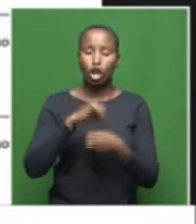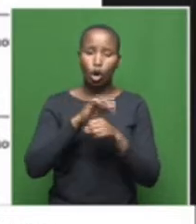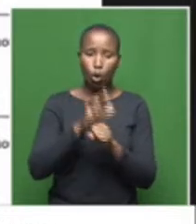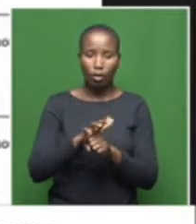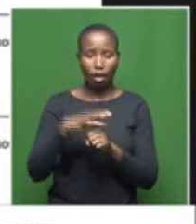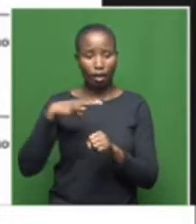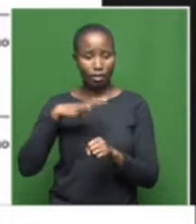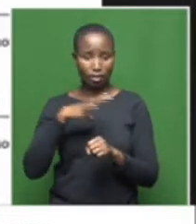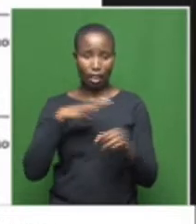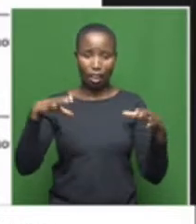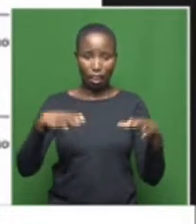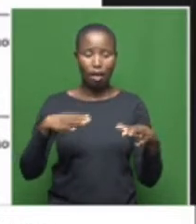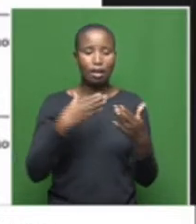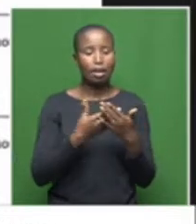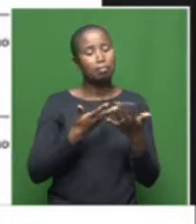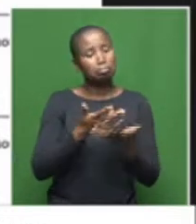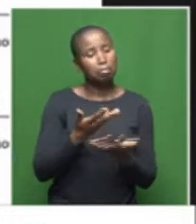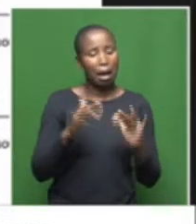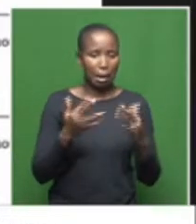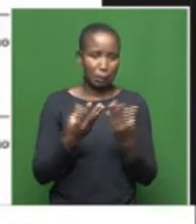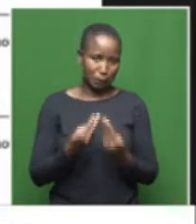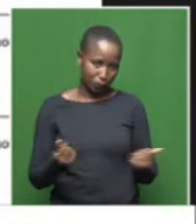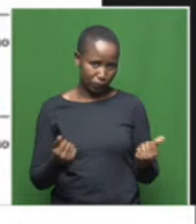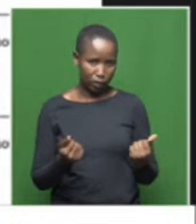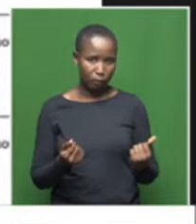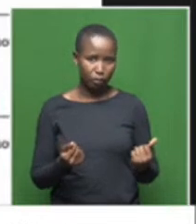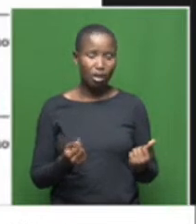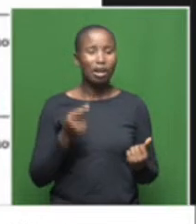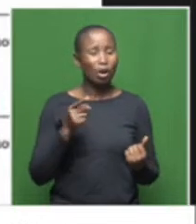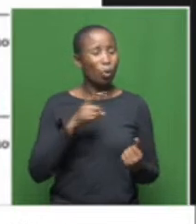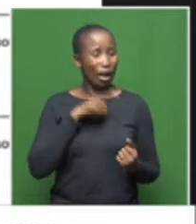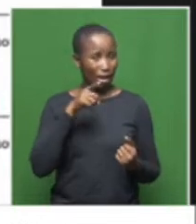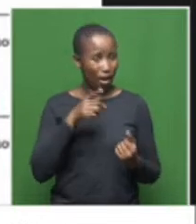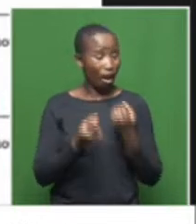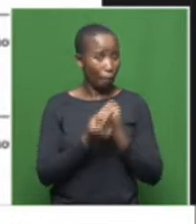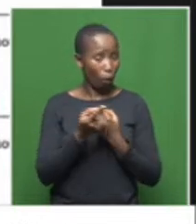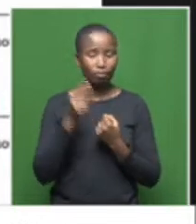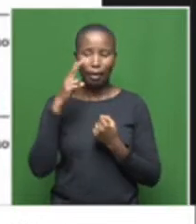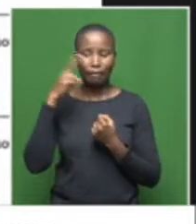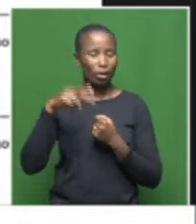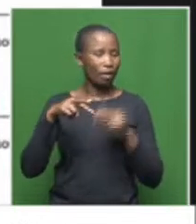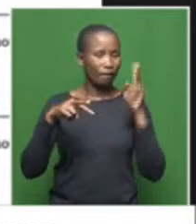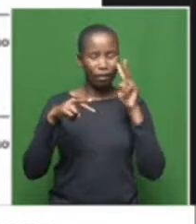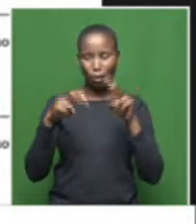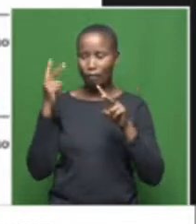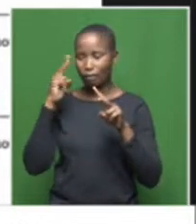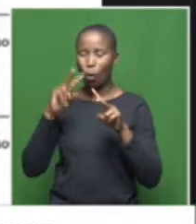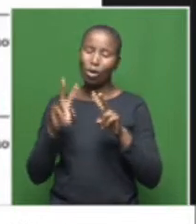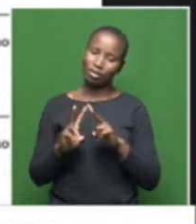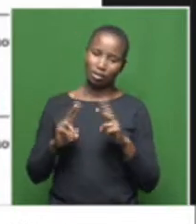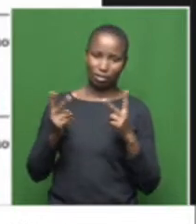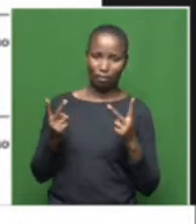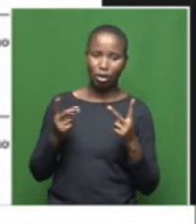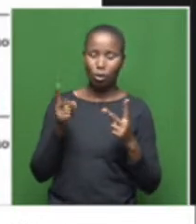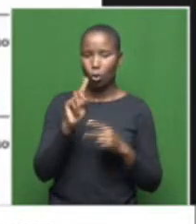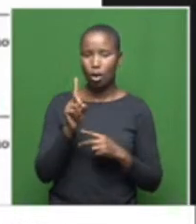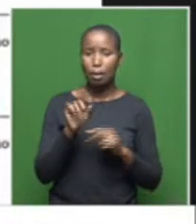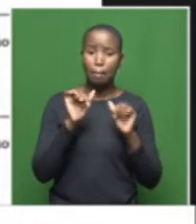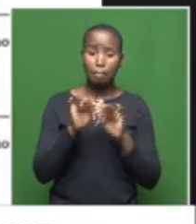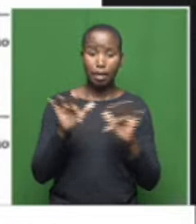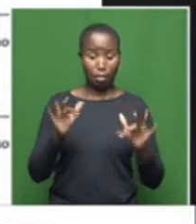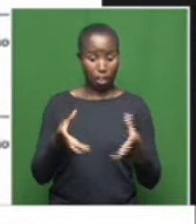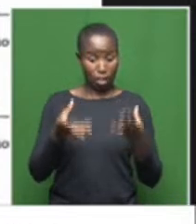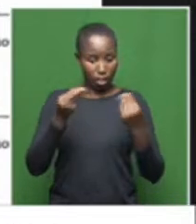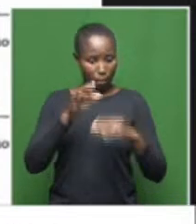recommendations. While there are different views on this matter, the undisputed fact is that the more people vaccinate,